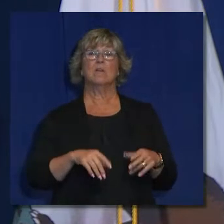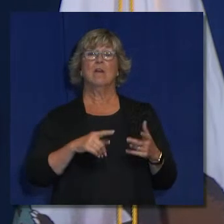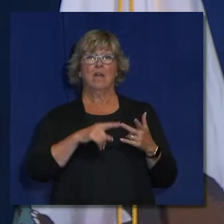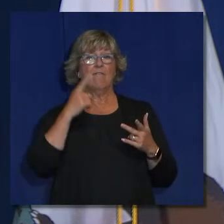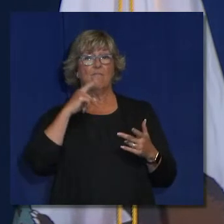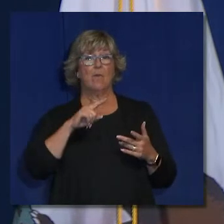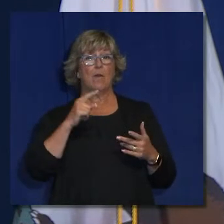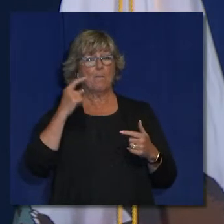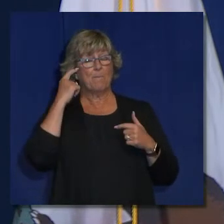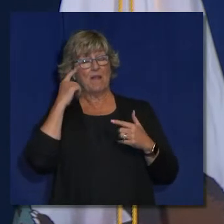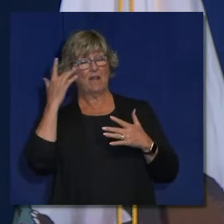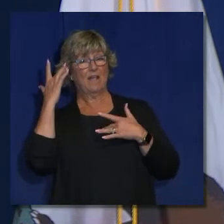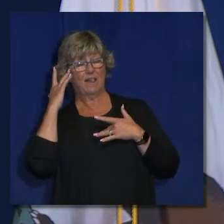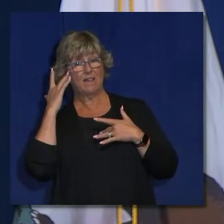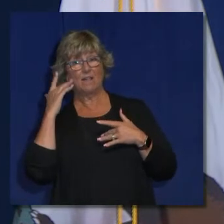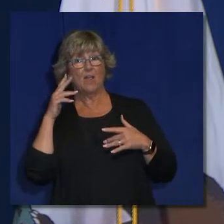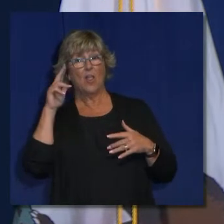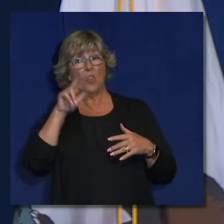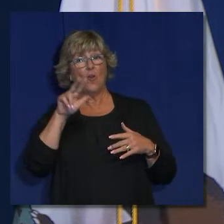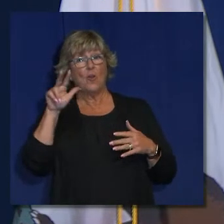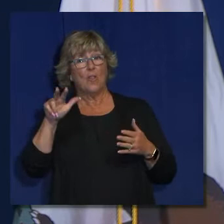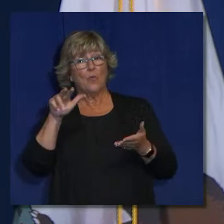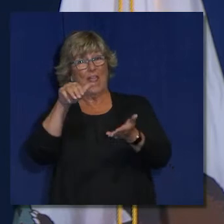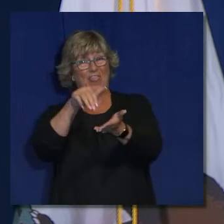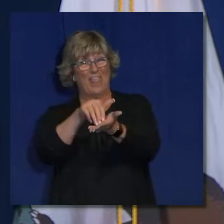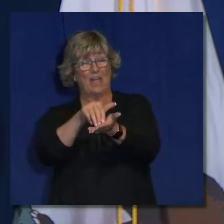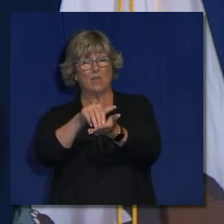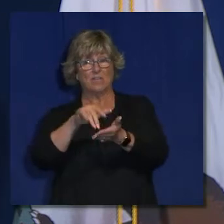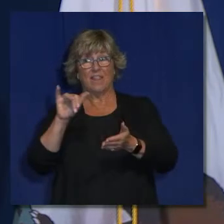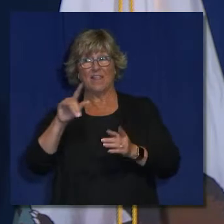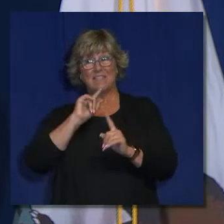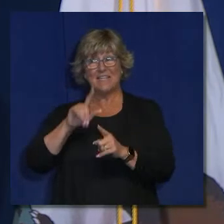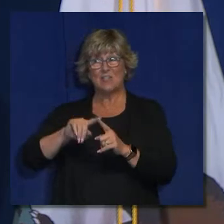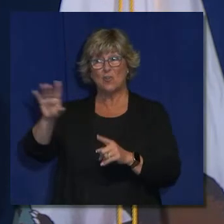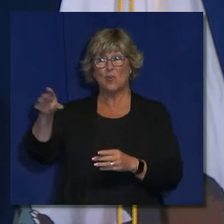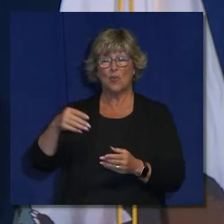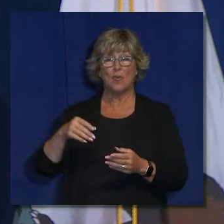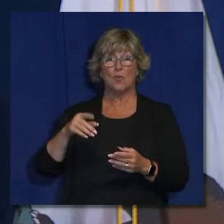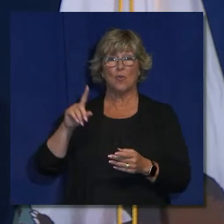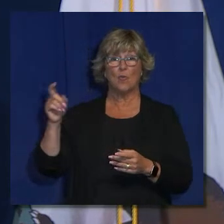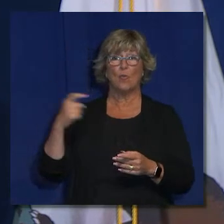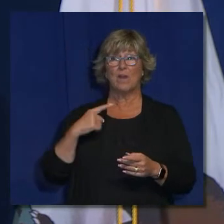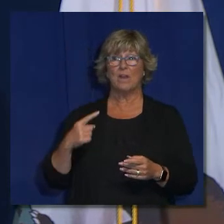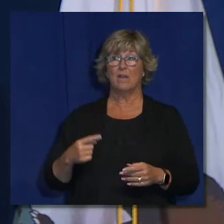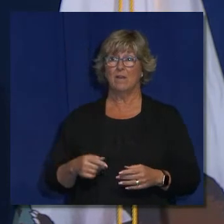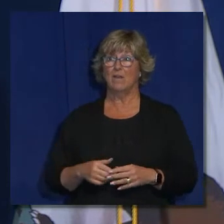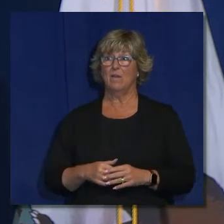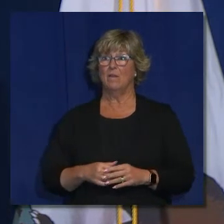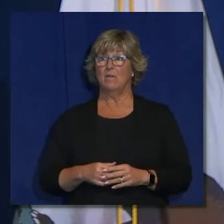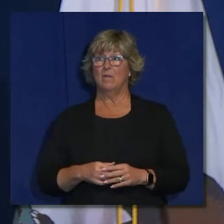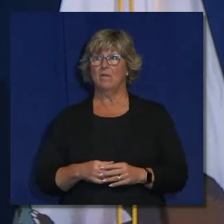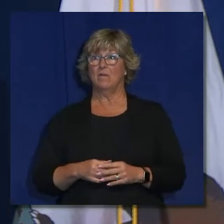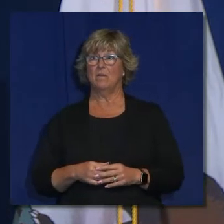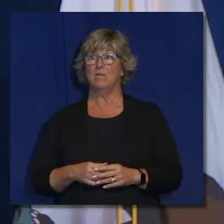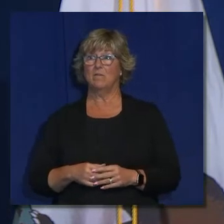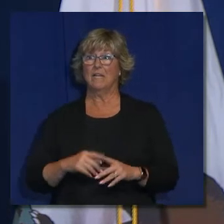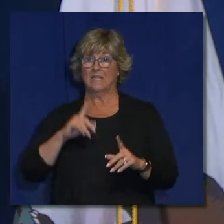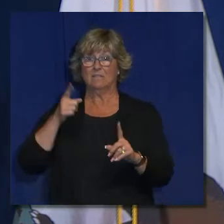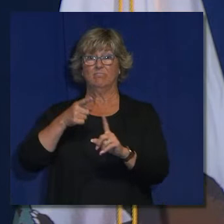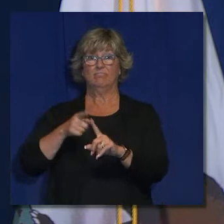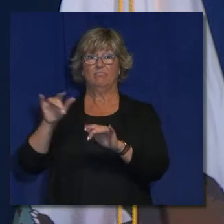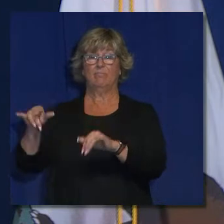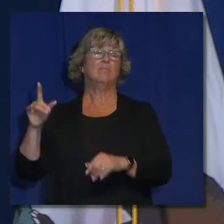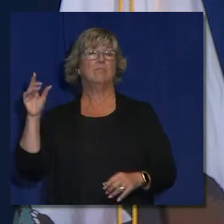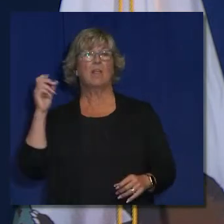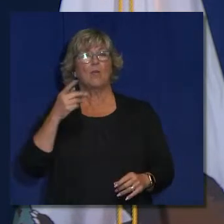mentally ill, 33,000 units to be exact. So that's the answer to the question, clear and concise.